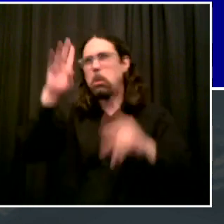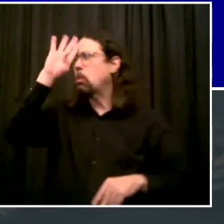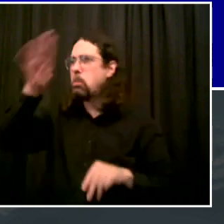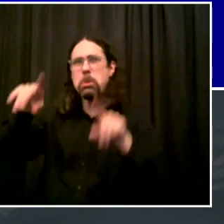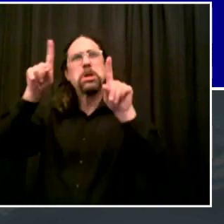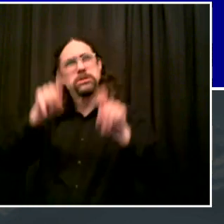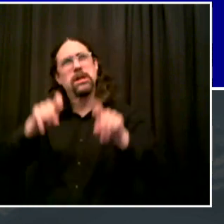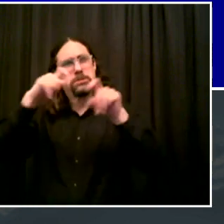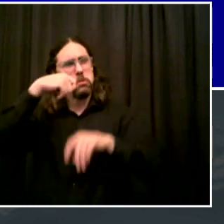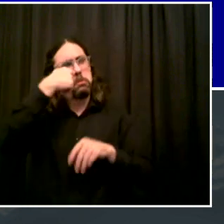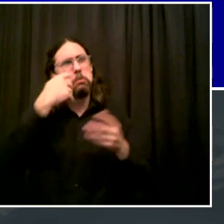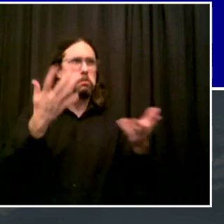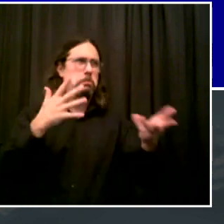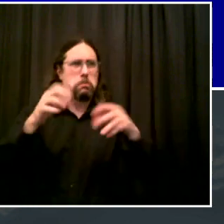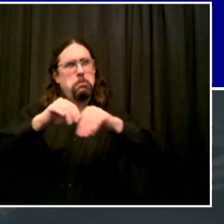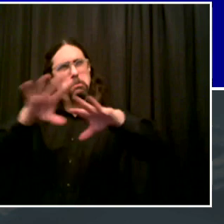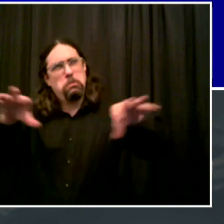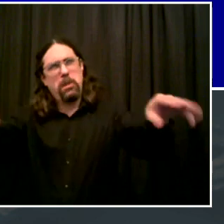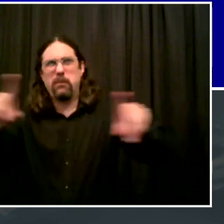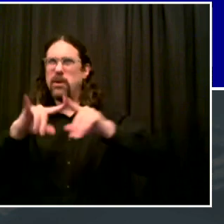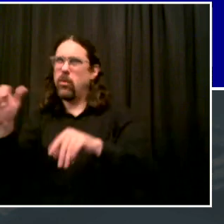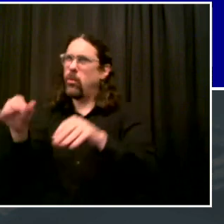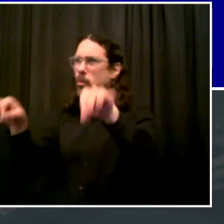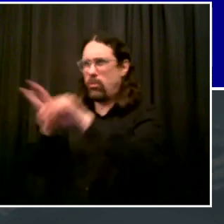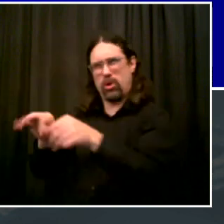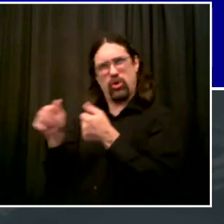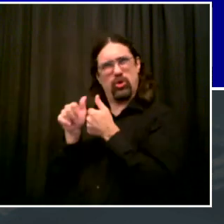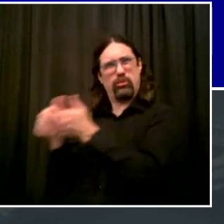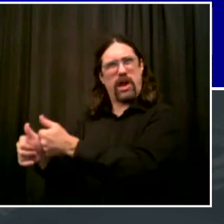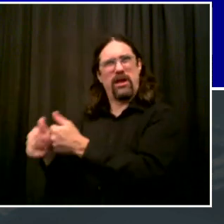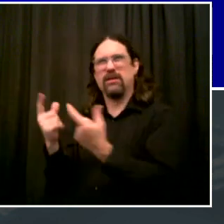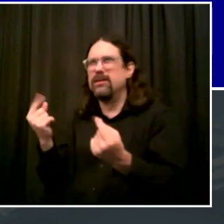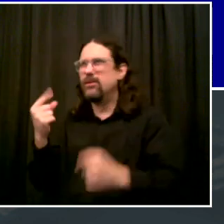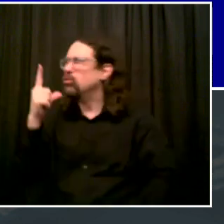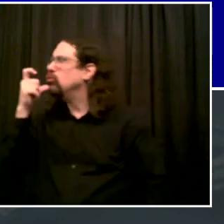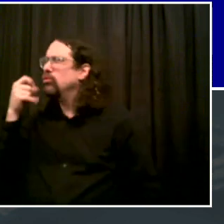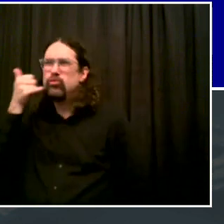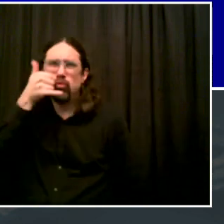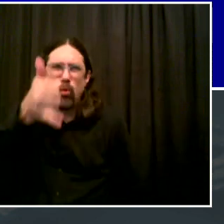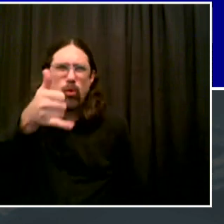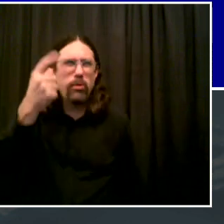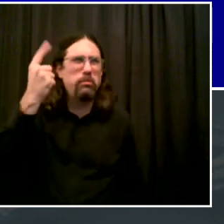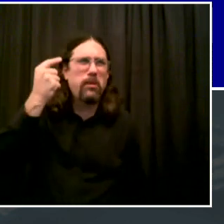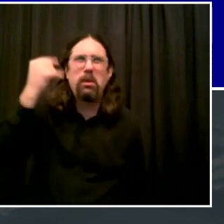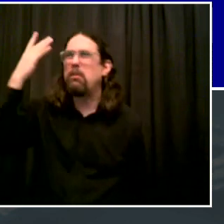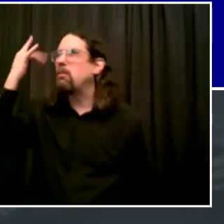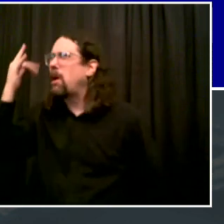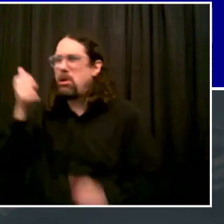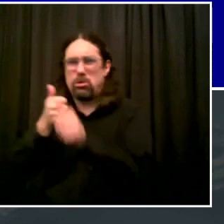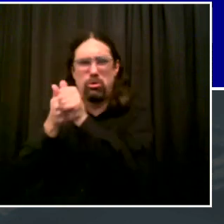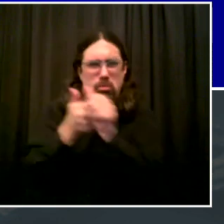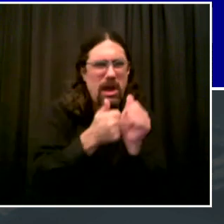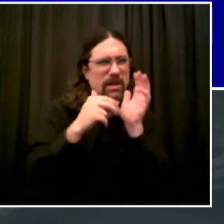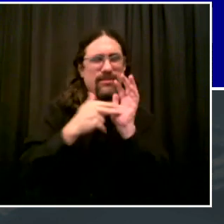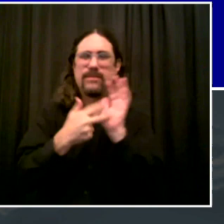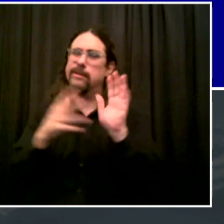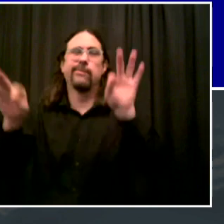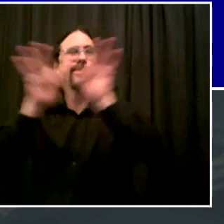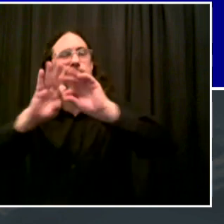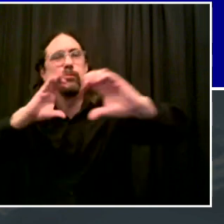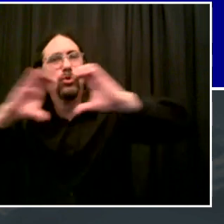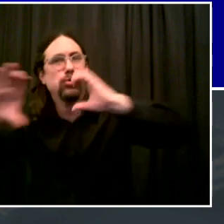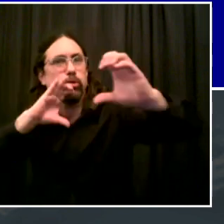confidential information to a contact tracer once a contact tracer calls them on the phone or knocks on their door, the need to